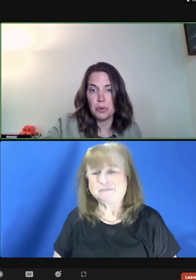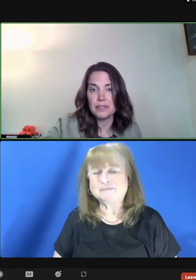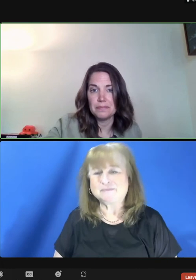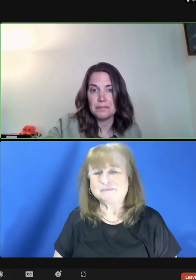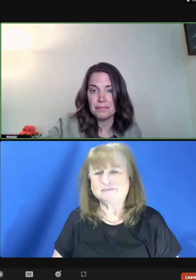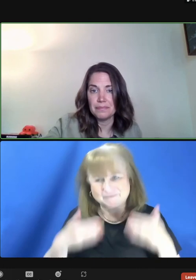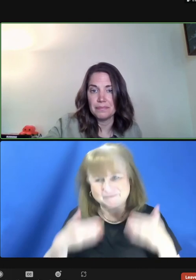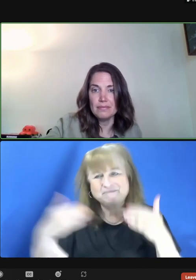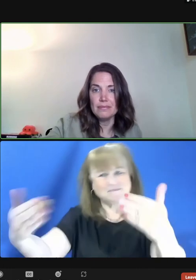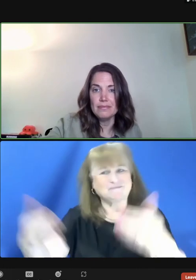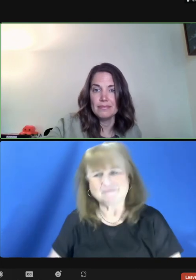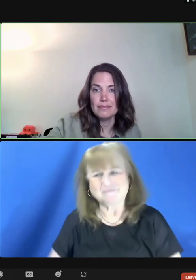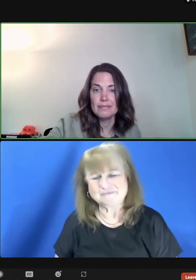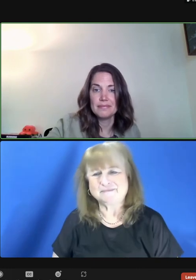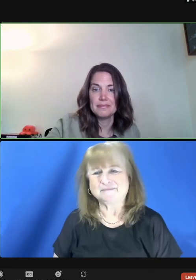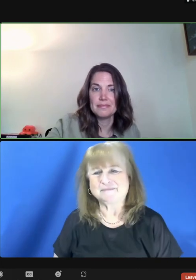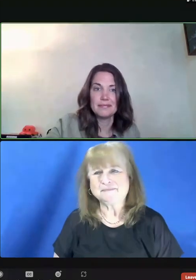keep moving forward.